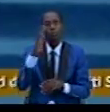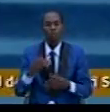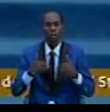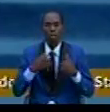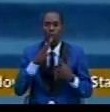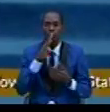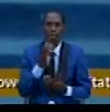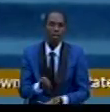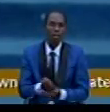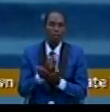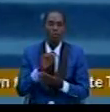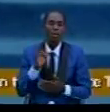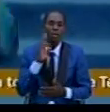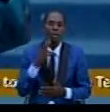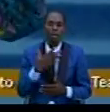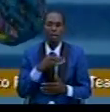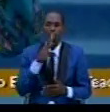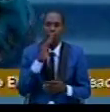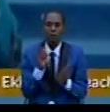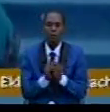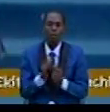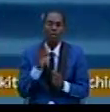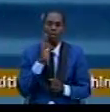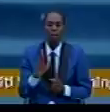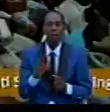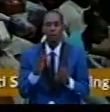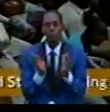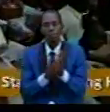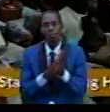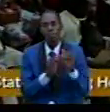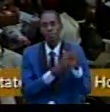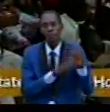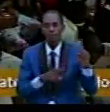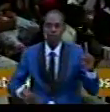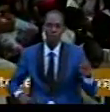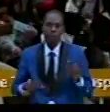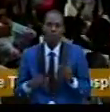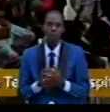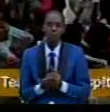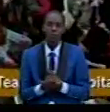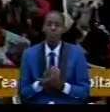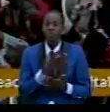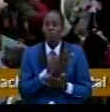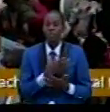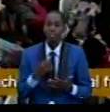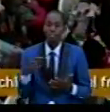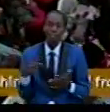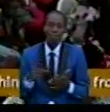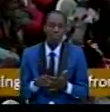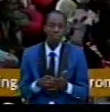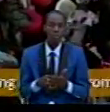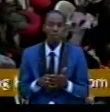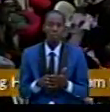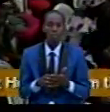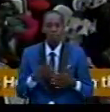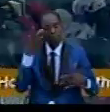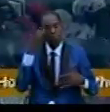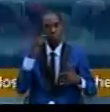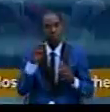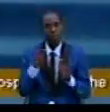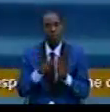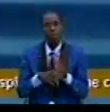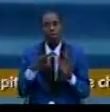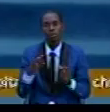he has been with me. Praise the Lord! And this sickness of this asthma cough is